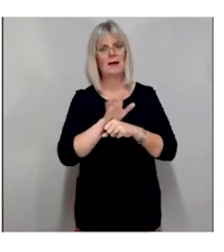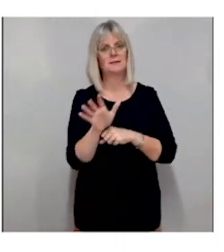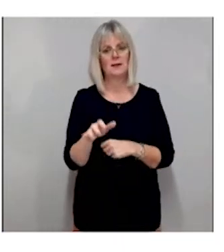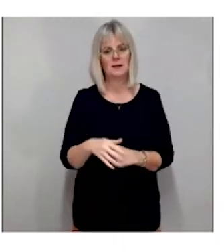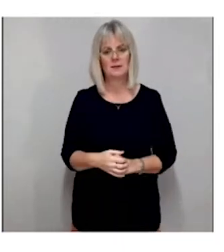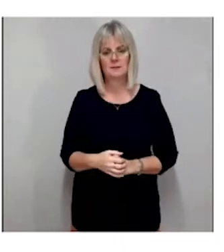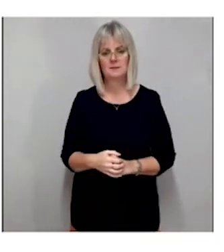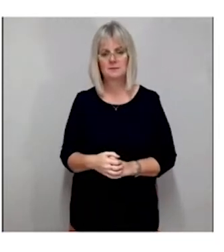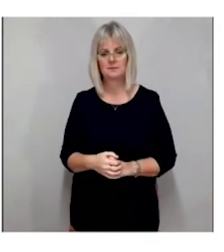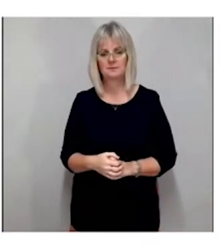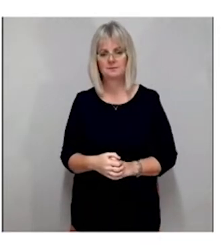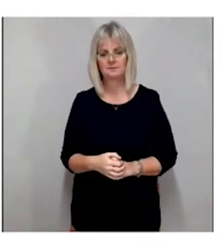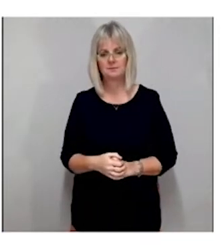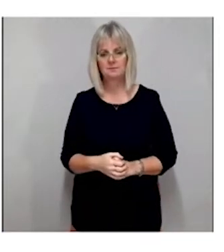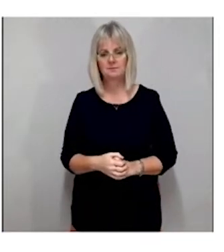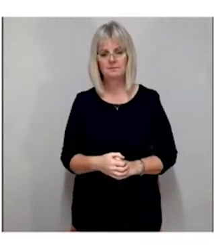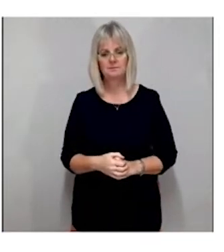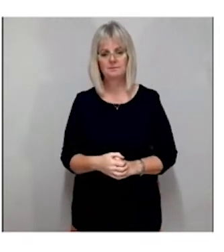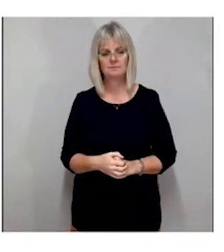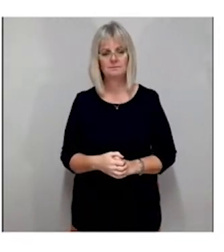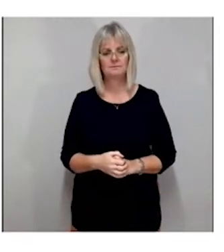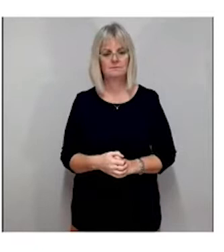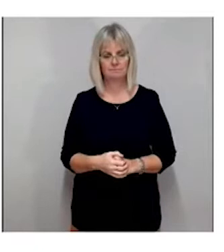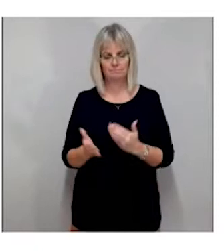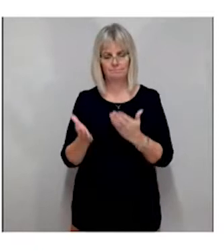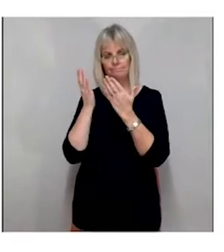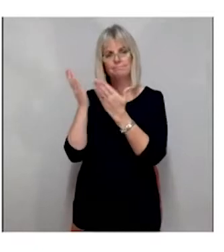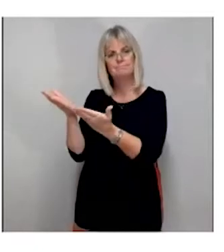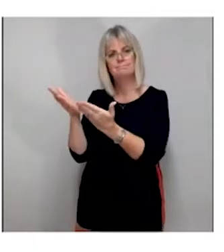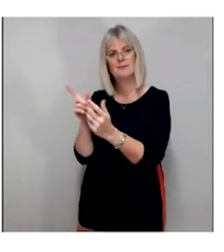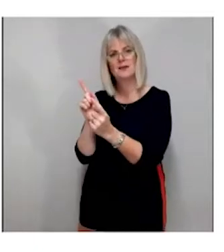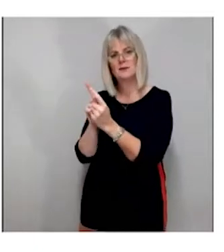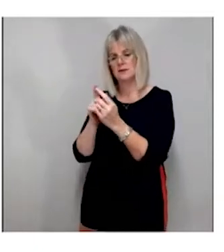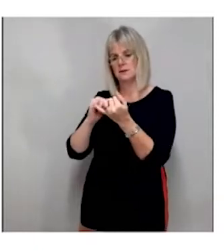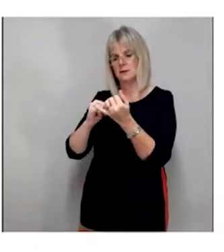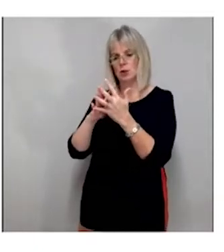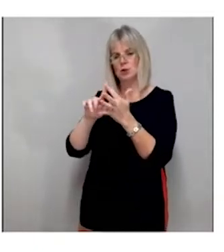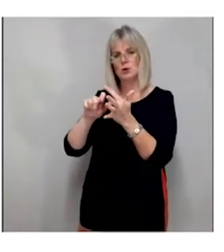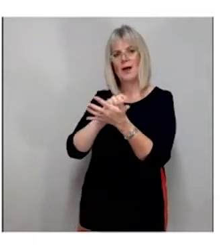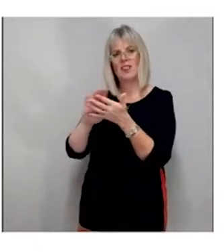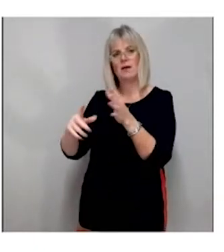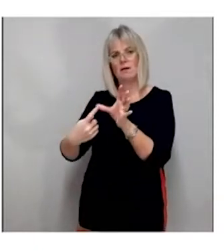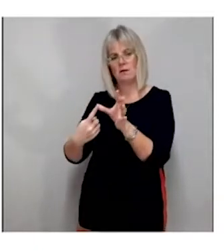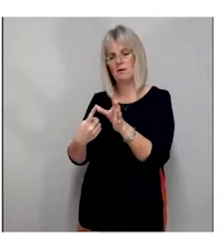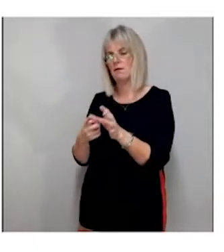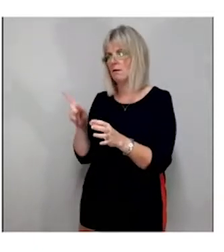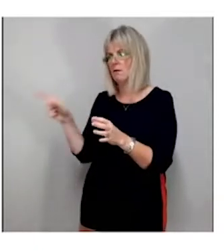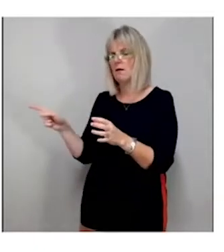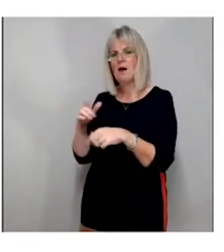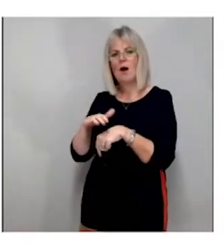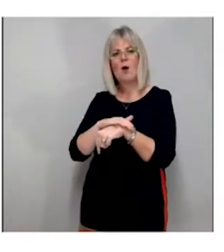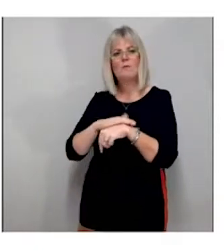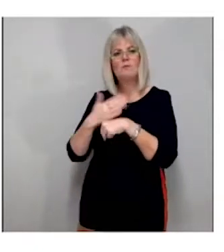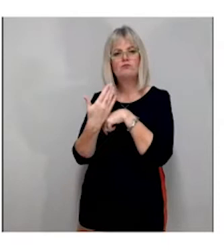So let's meet Swetha. She is a brilliant engineer with long brown hair and a stunning smile, and she's